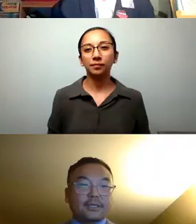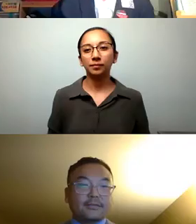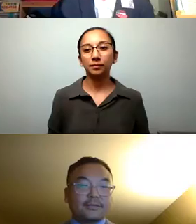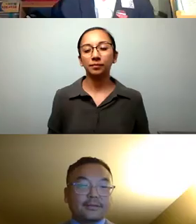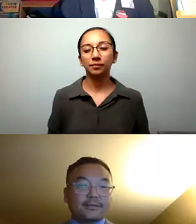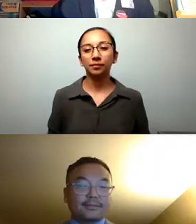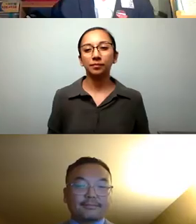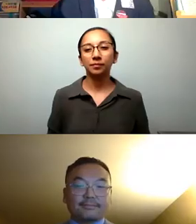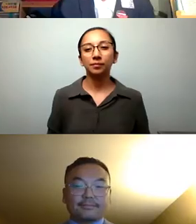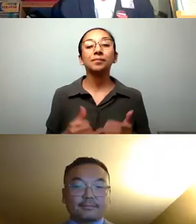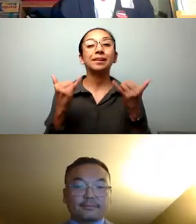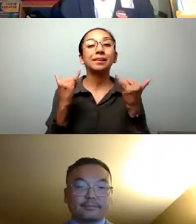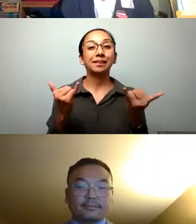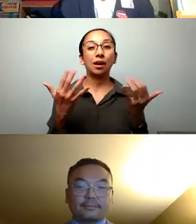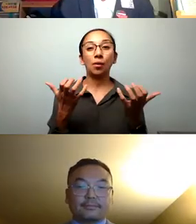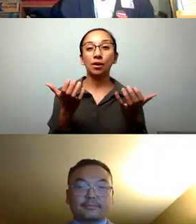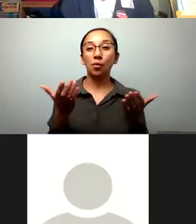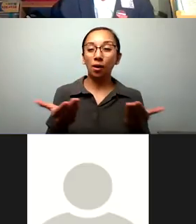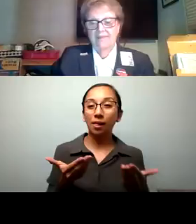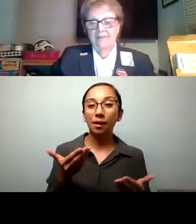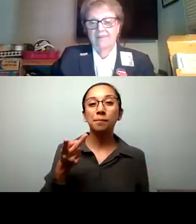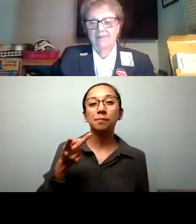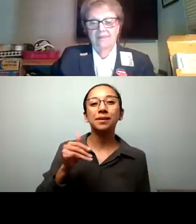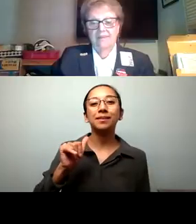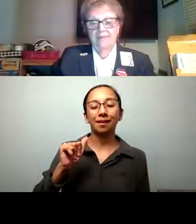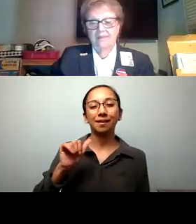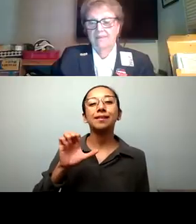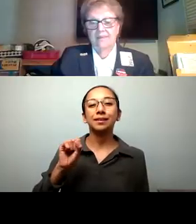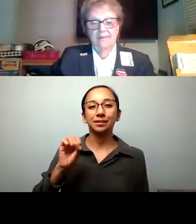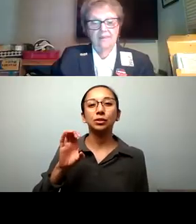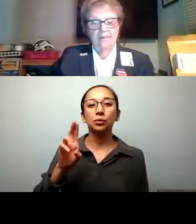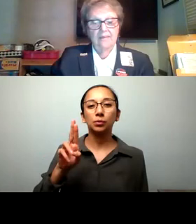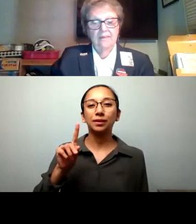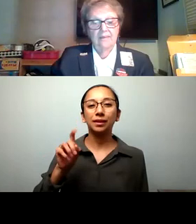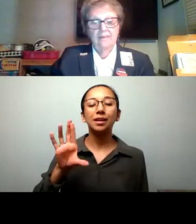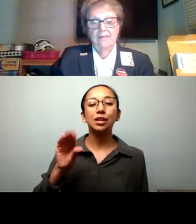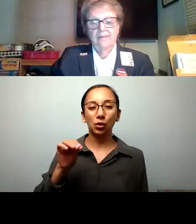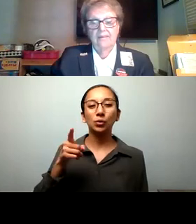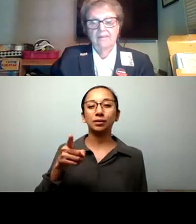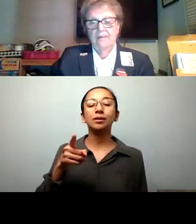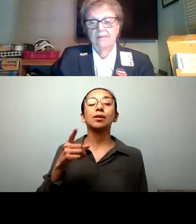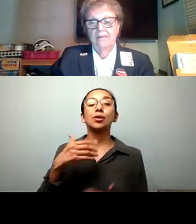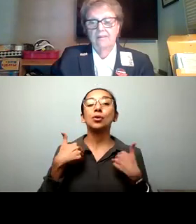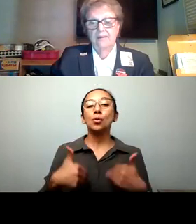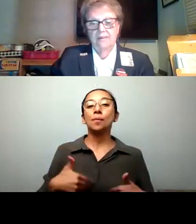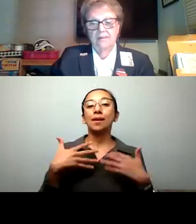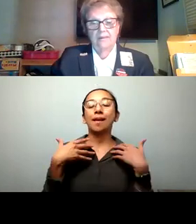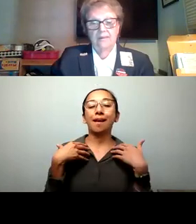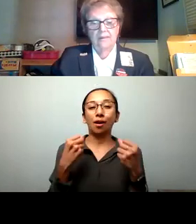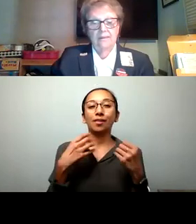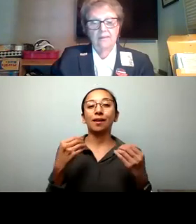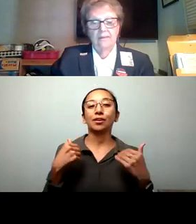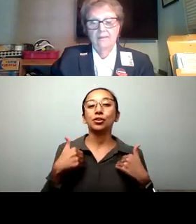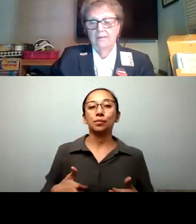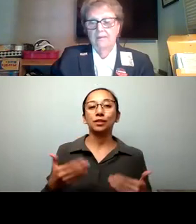So with that, I'd like to welcome Pia Escudero. She's our Executive Director of Student Health and Human Services to talk about wellness and the importance